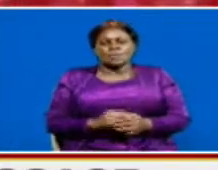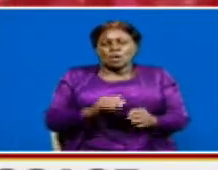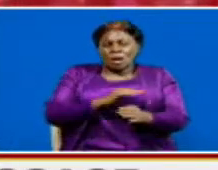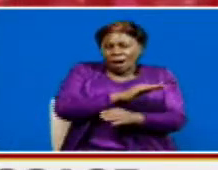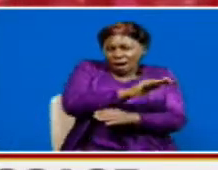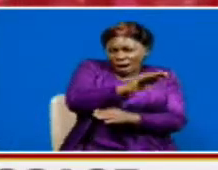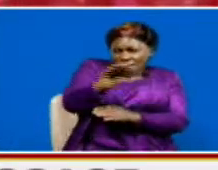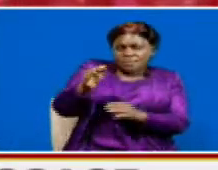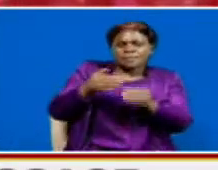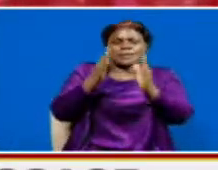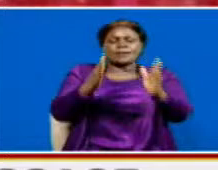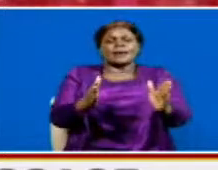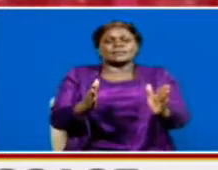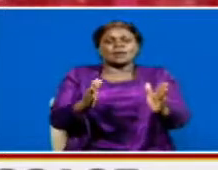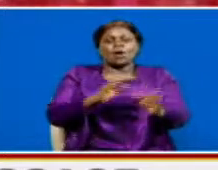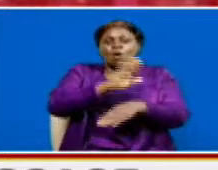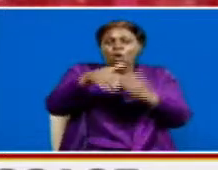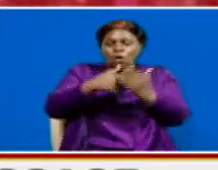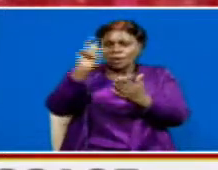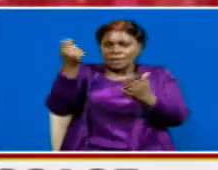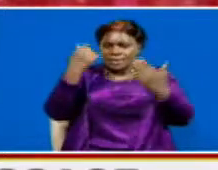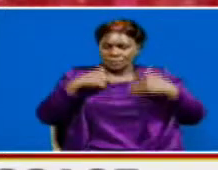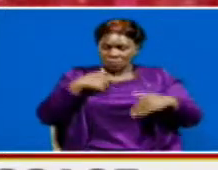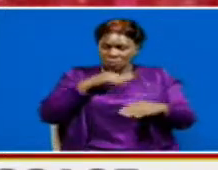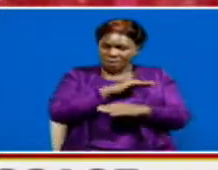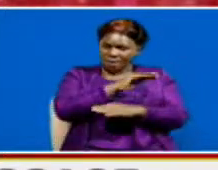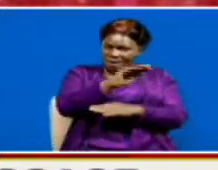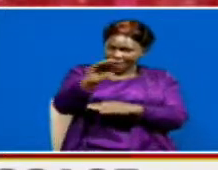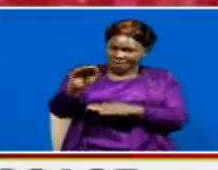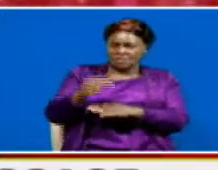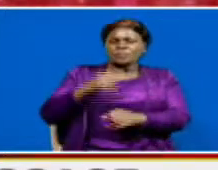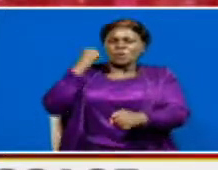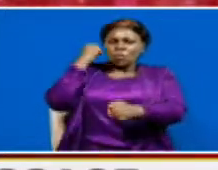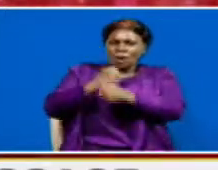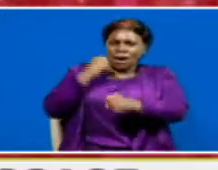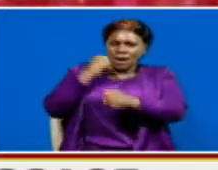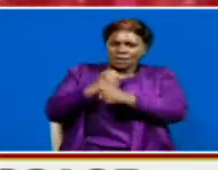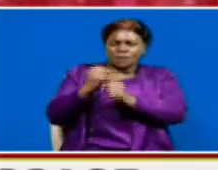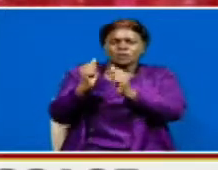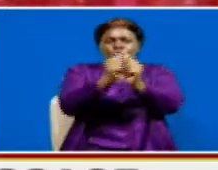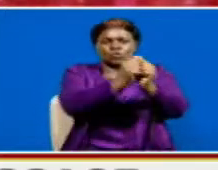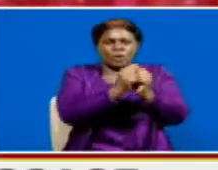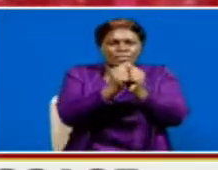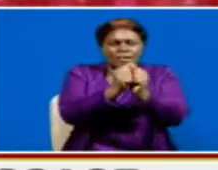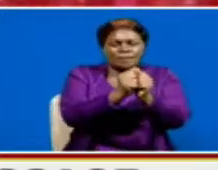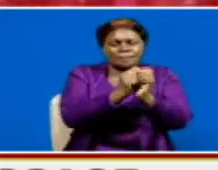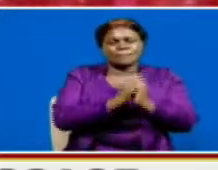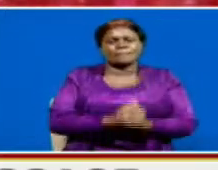all of us leaders, all of us Kenyans, to work together